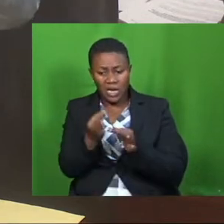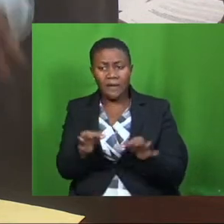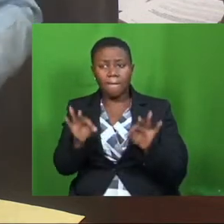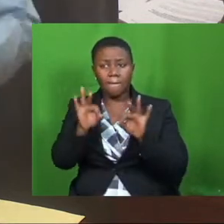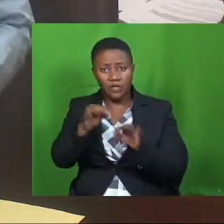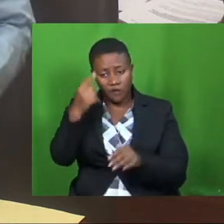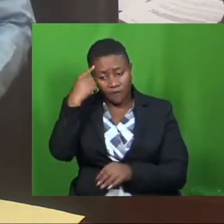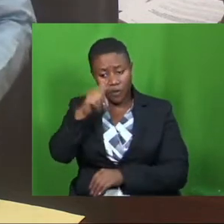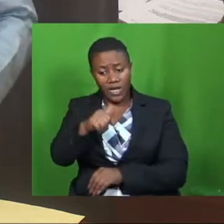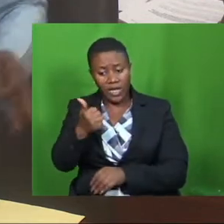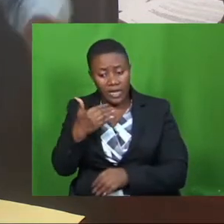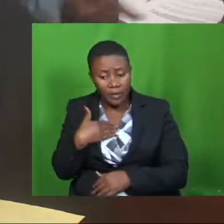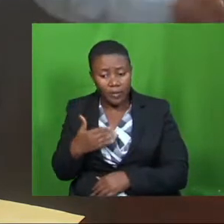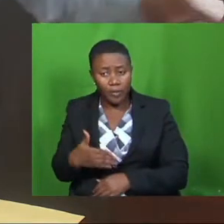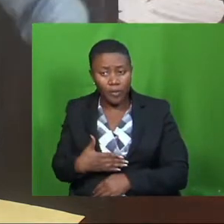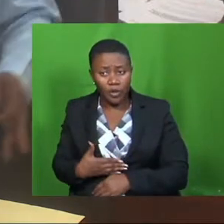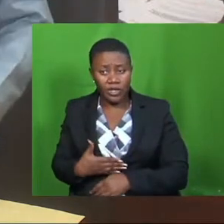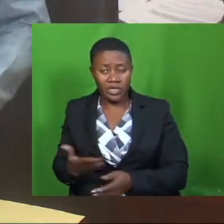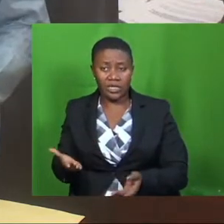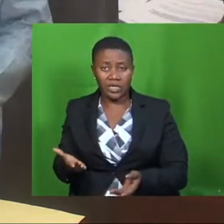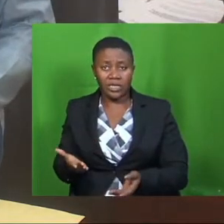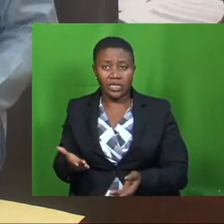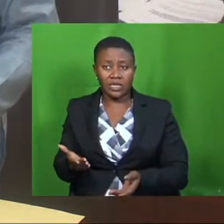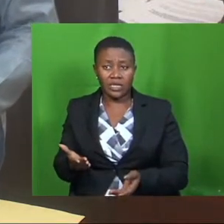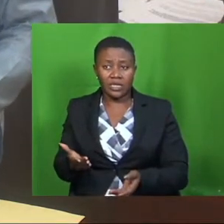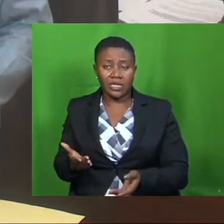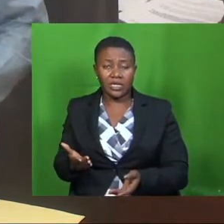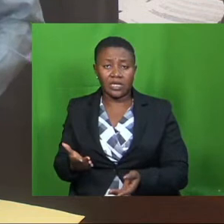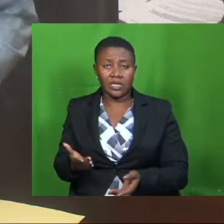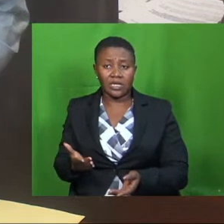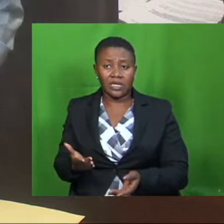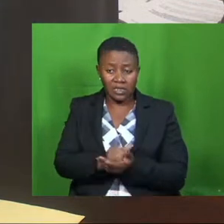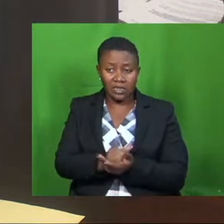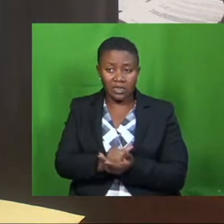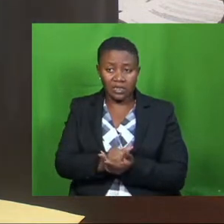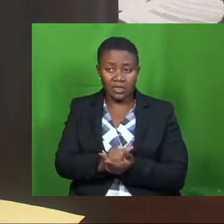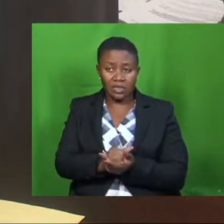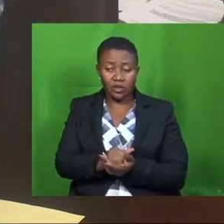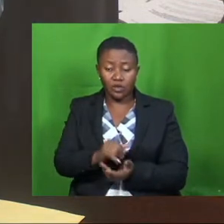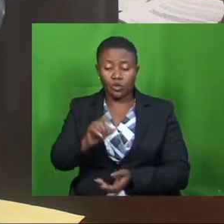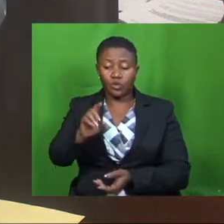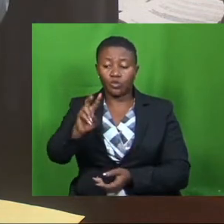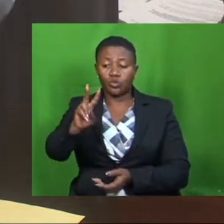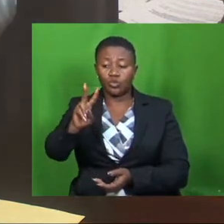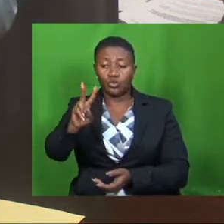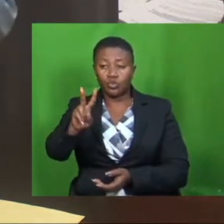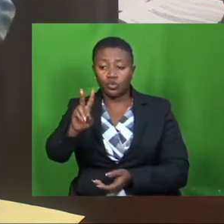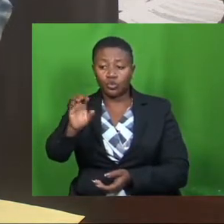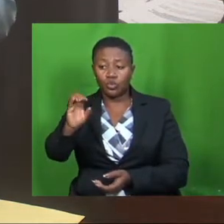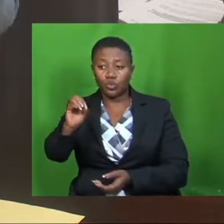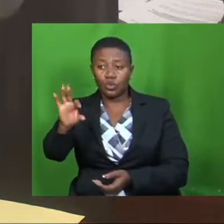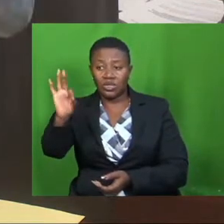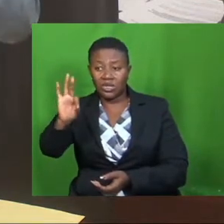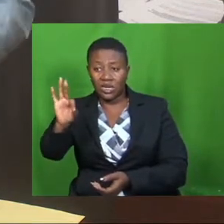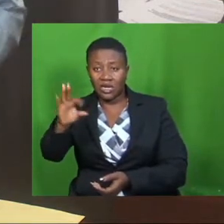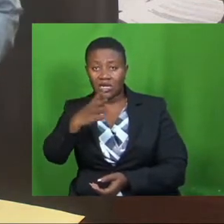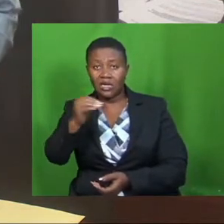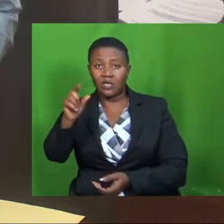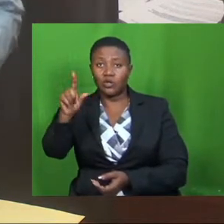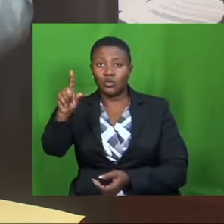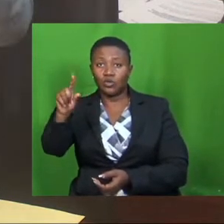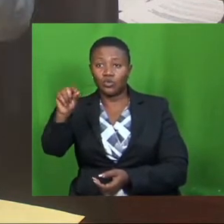had finished with the responses. And then he said to me that he needed to go and read